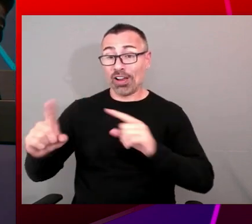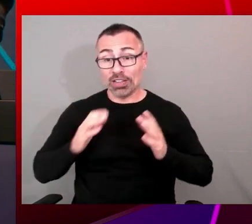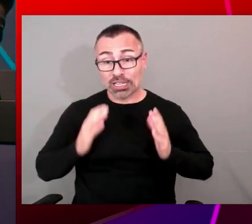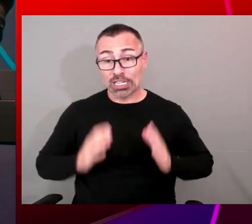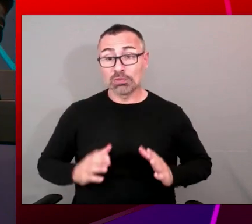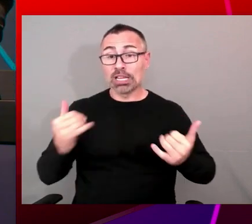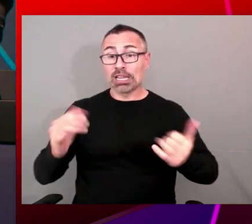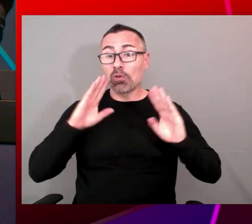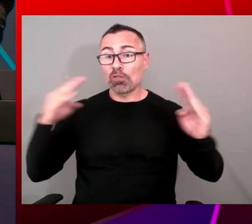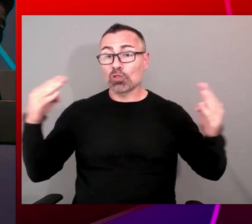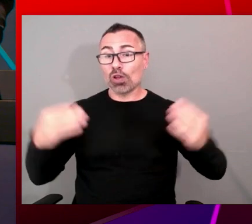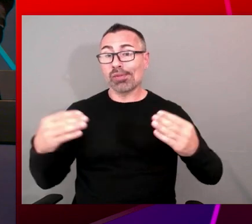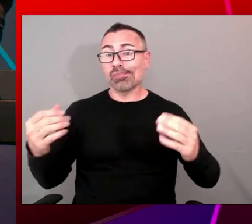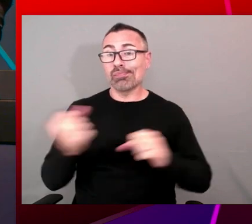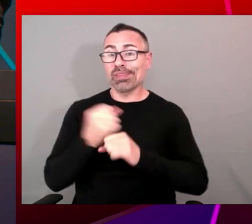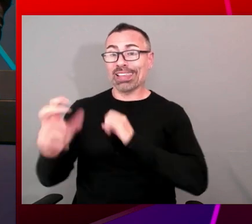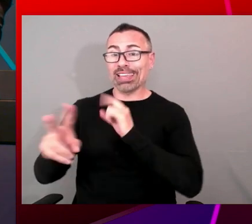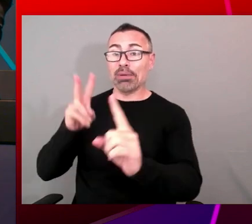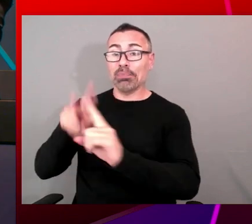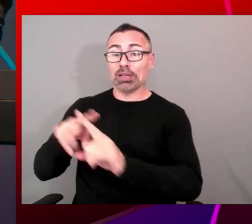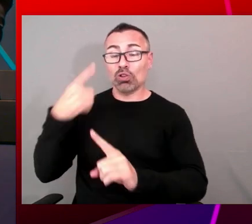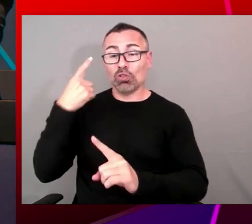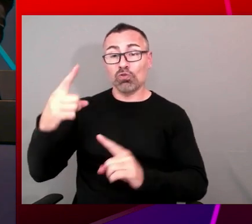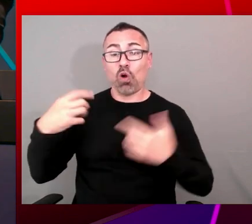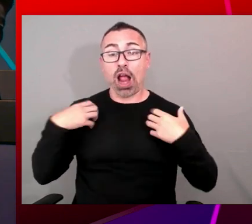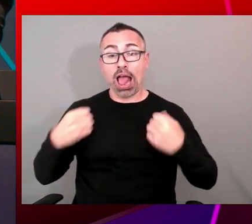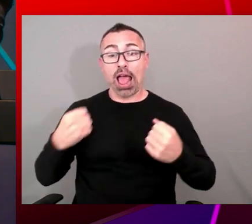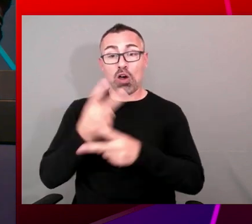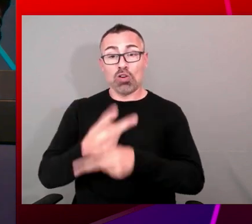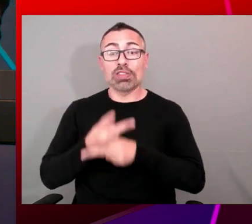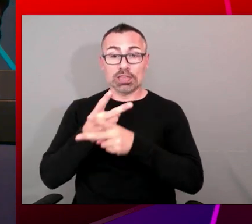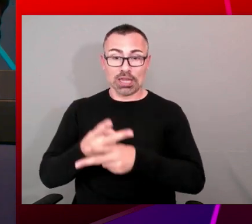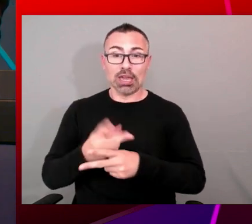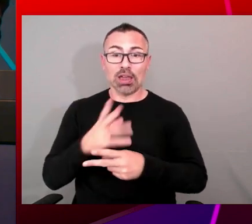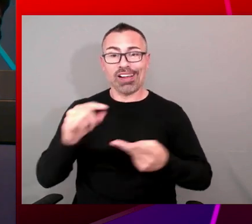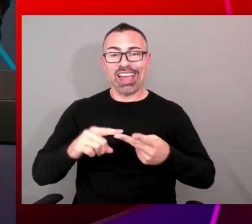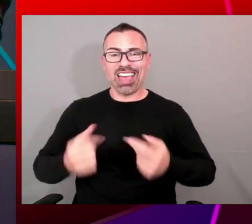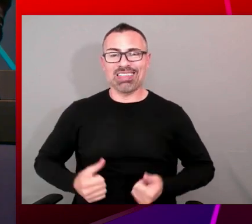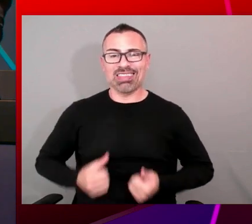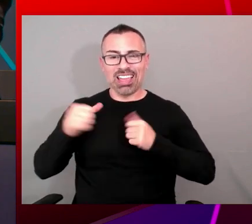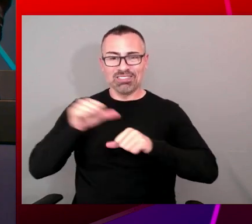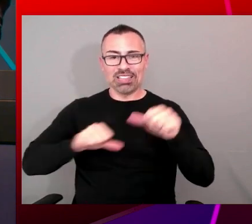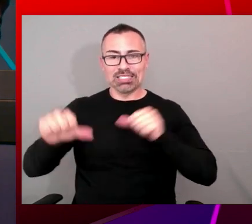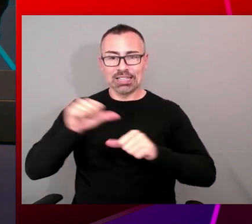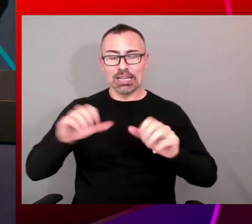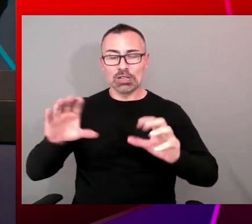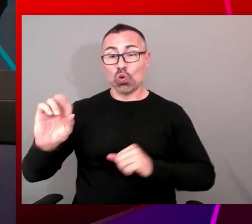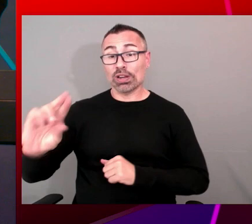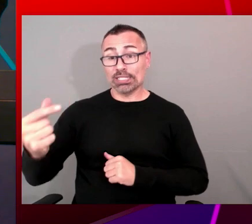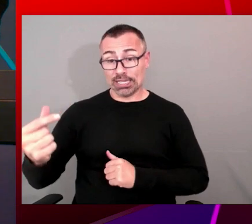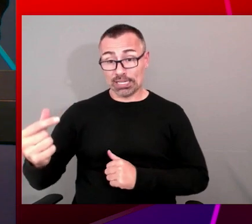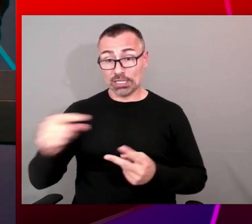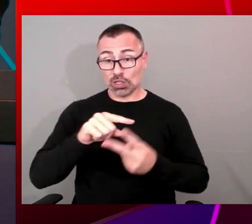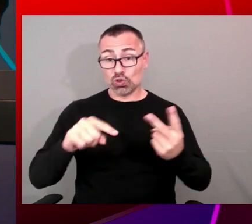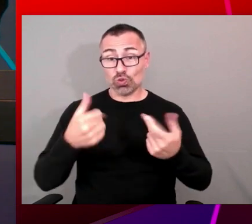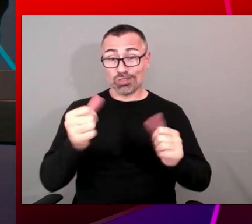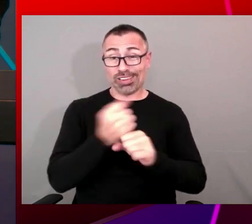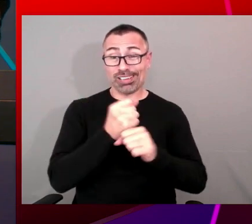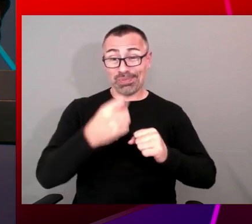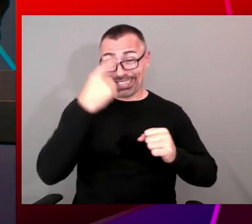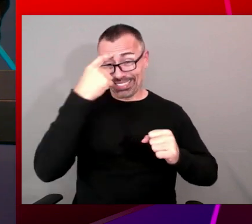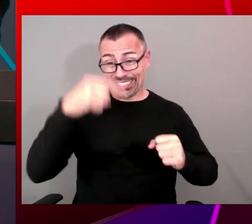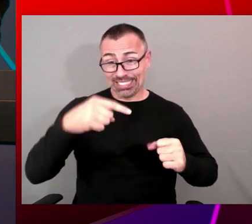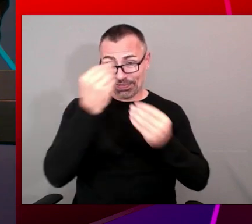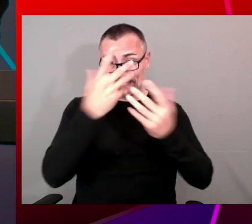it applicable for healthcare and life sciences organizations that are really trying to make sense of all this data in advanced precision medicine and